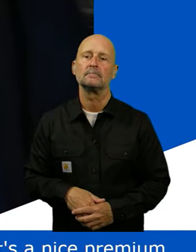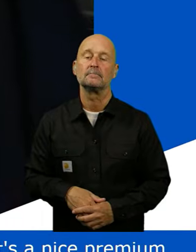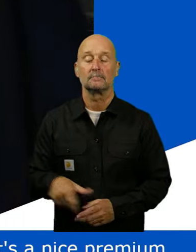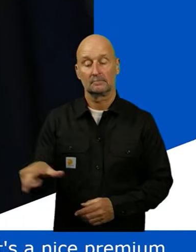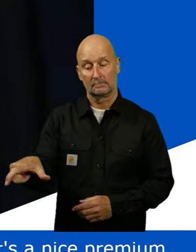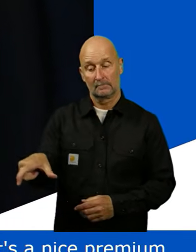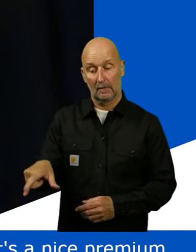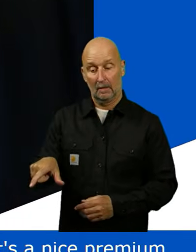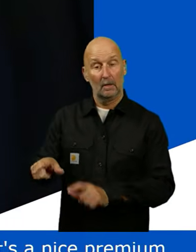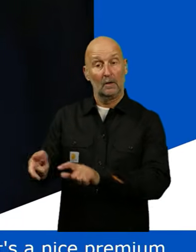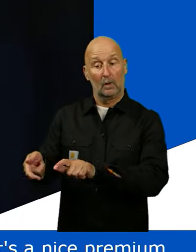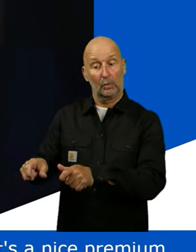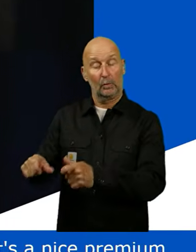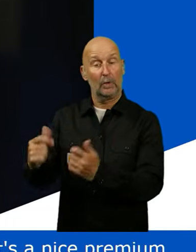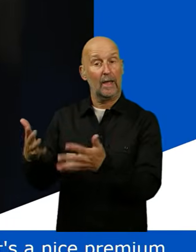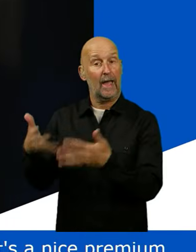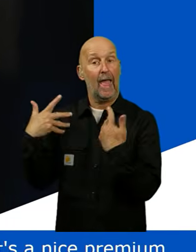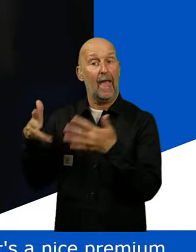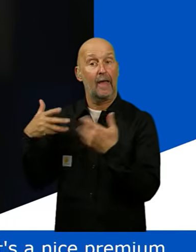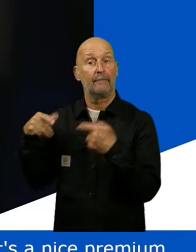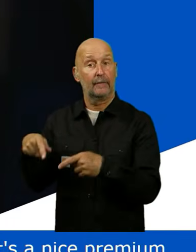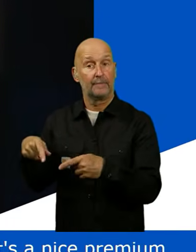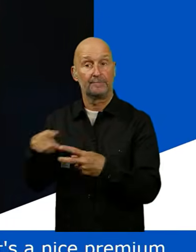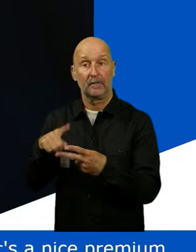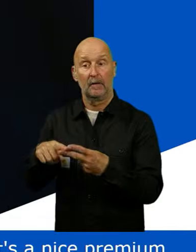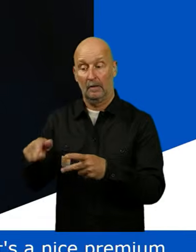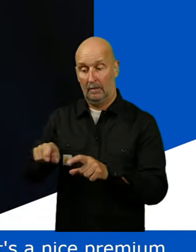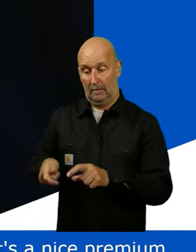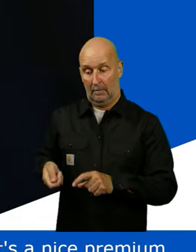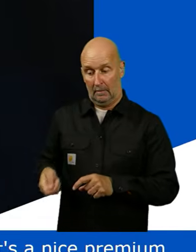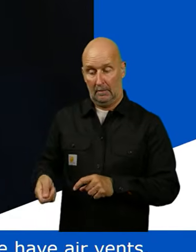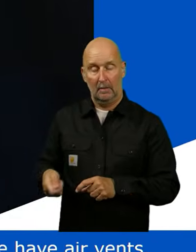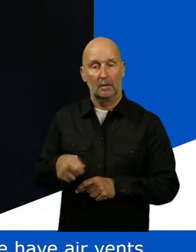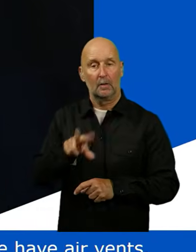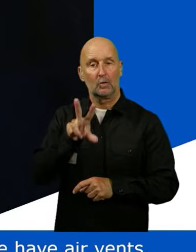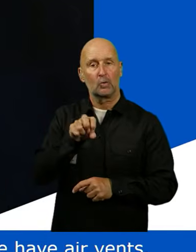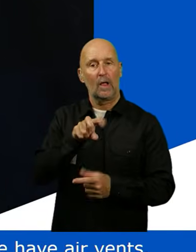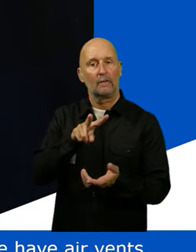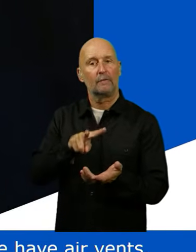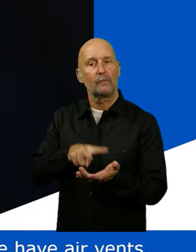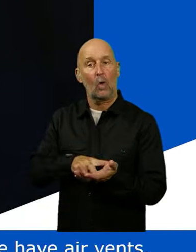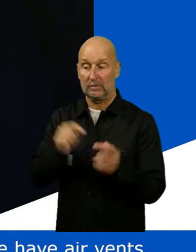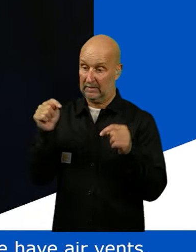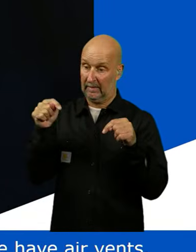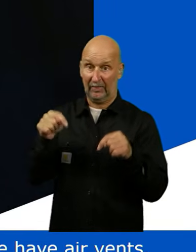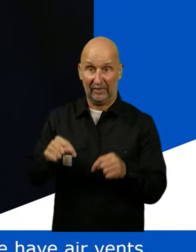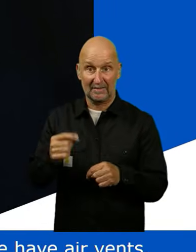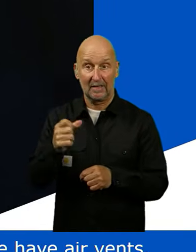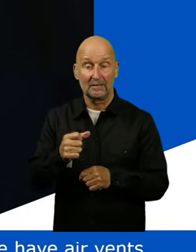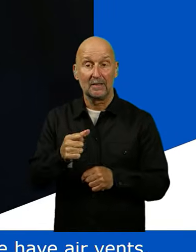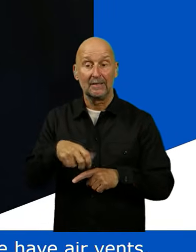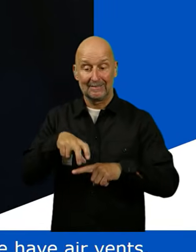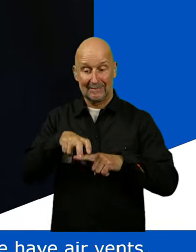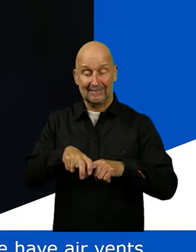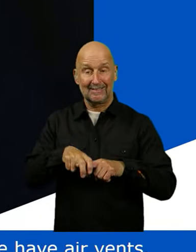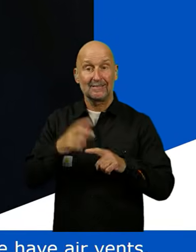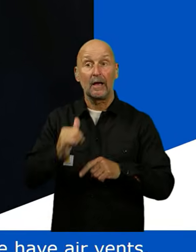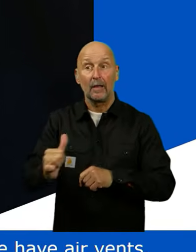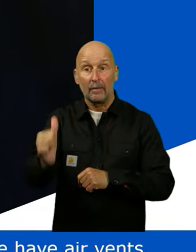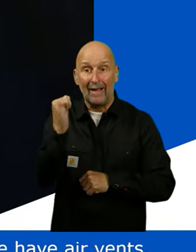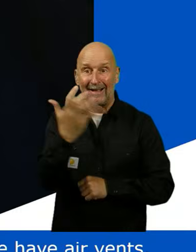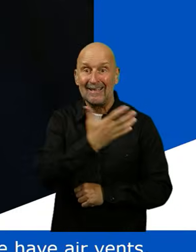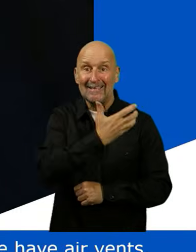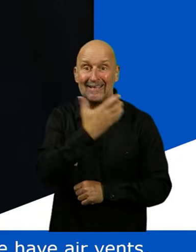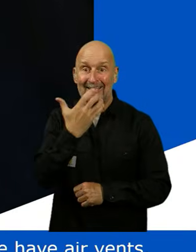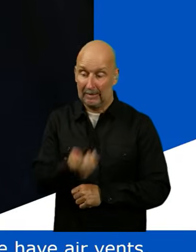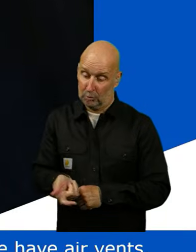air vents. Below that, there's a 12-volt socket, and this version actually has heated seats in the rear as well,